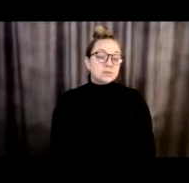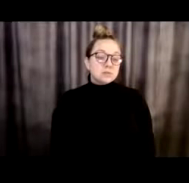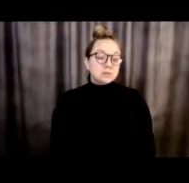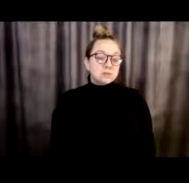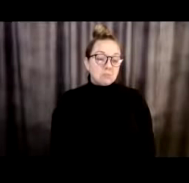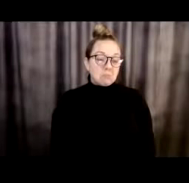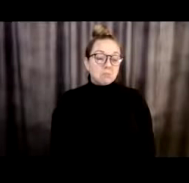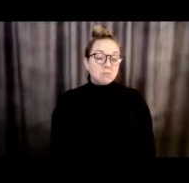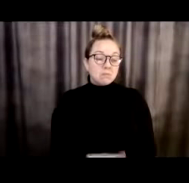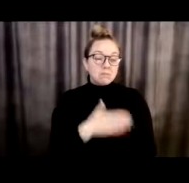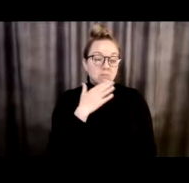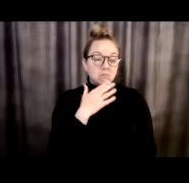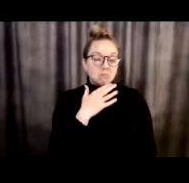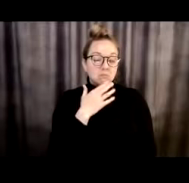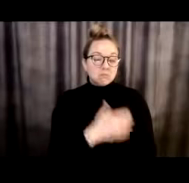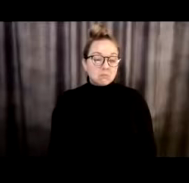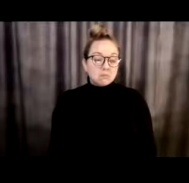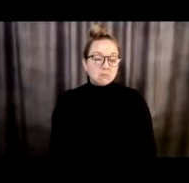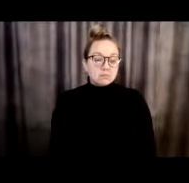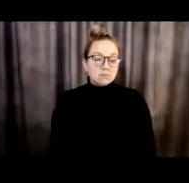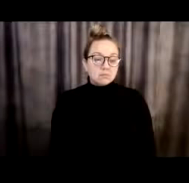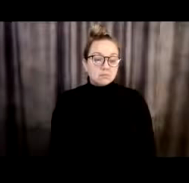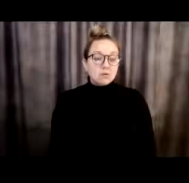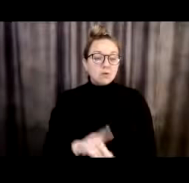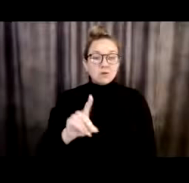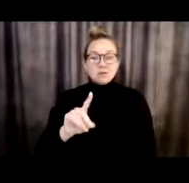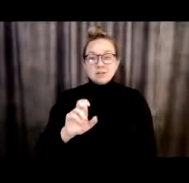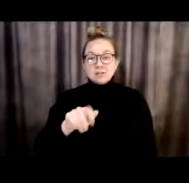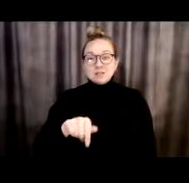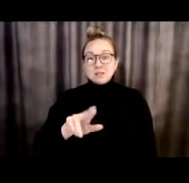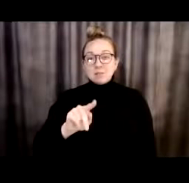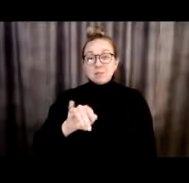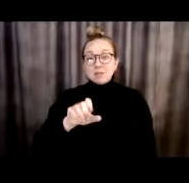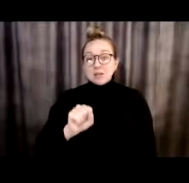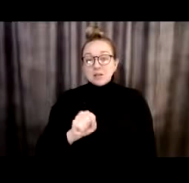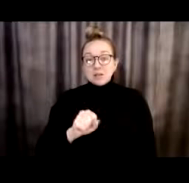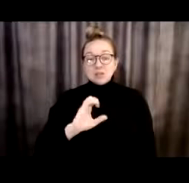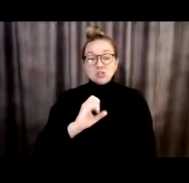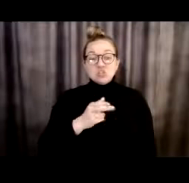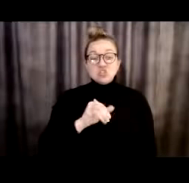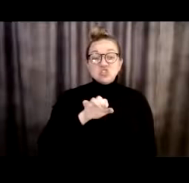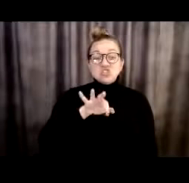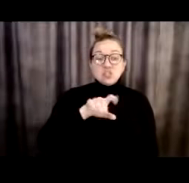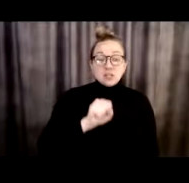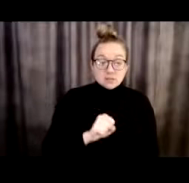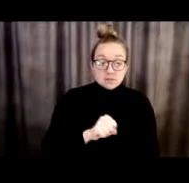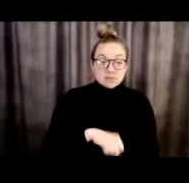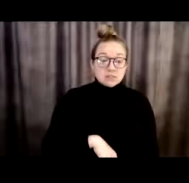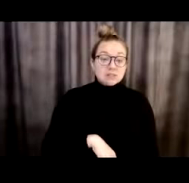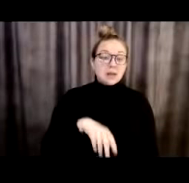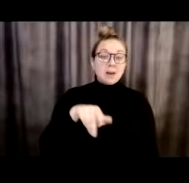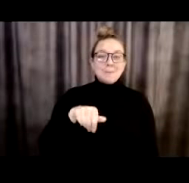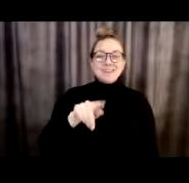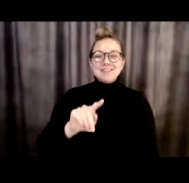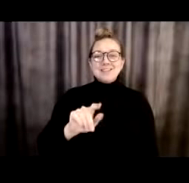It's good. I'm seeing, oh, deputies and chiefs, yeah. PTAs, definitely.